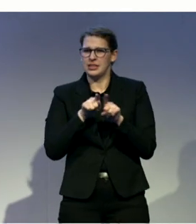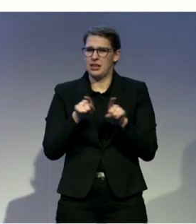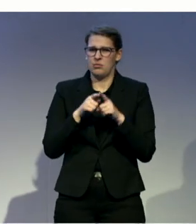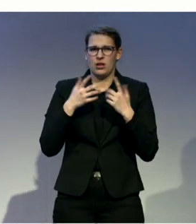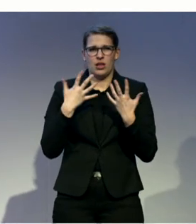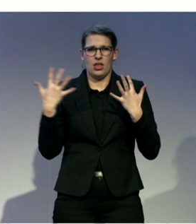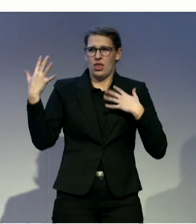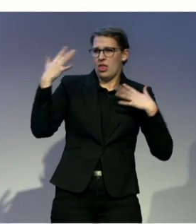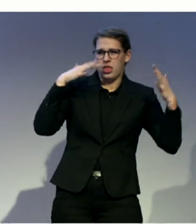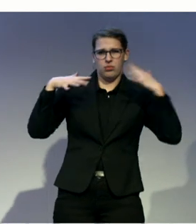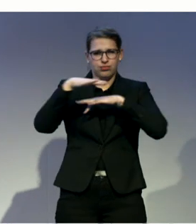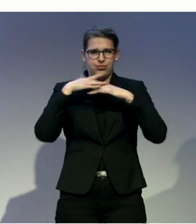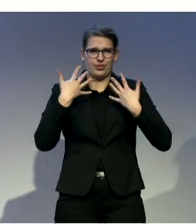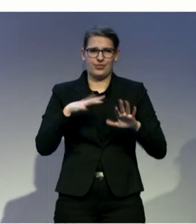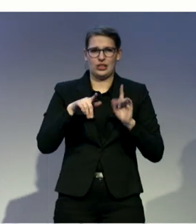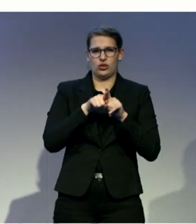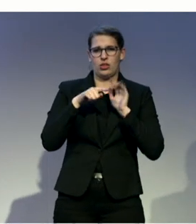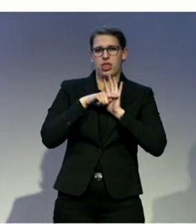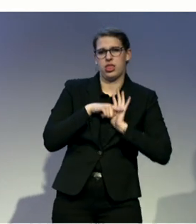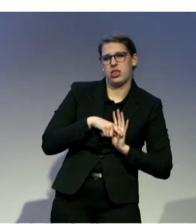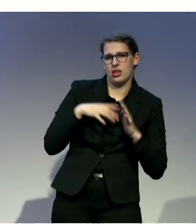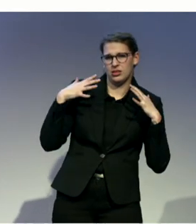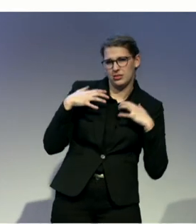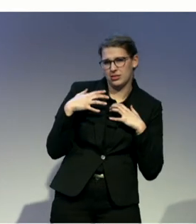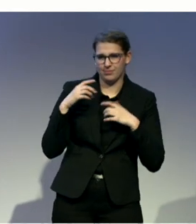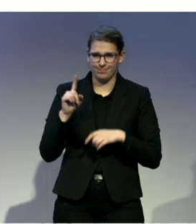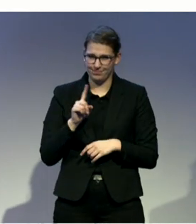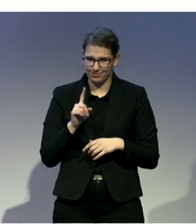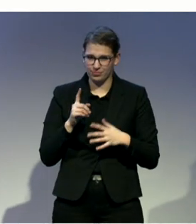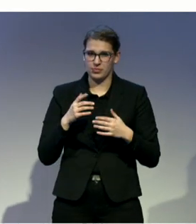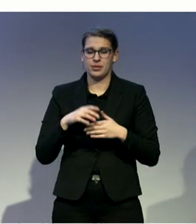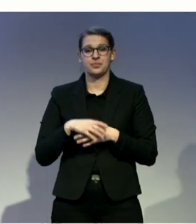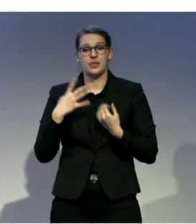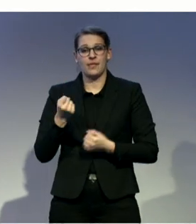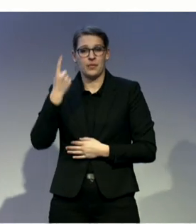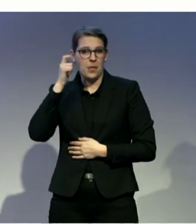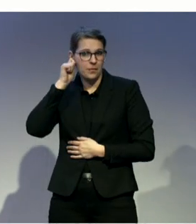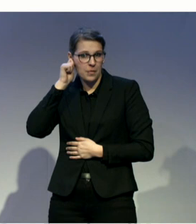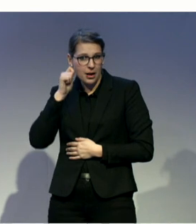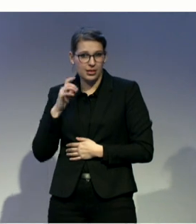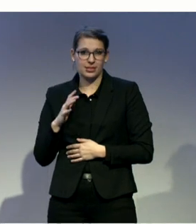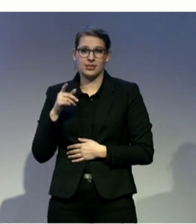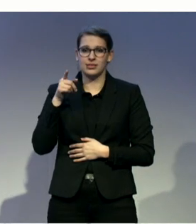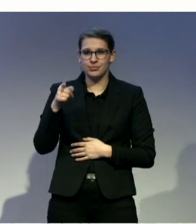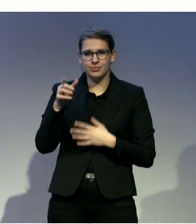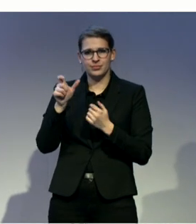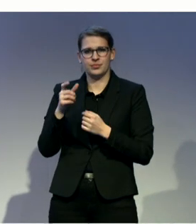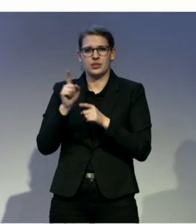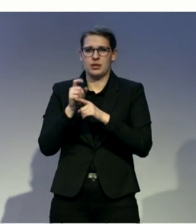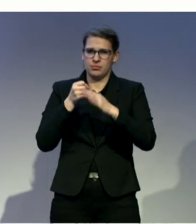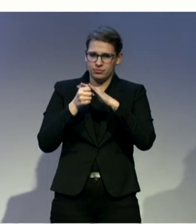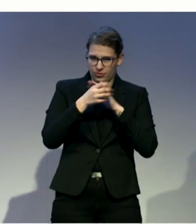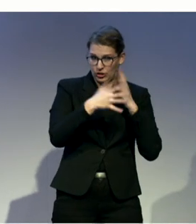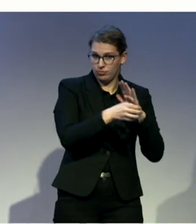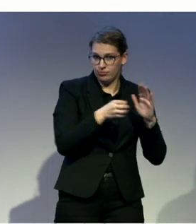family. And two people, beneficiaries, they live totally independently. We help